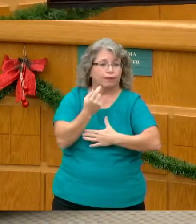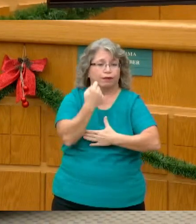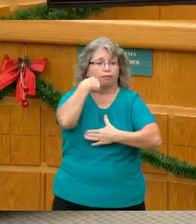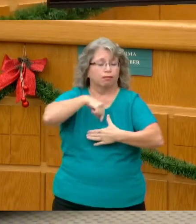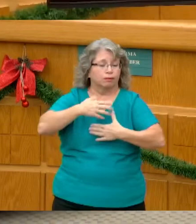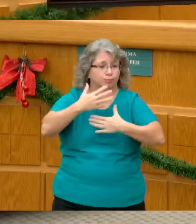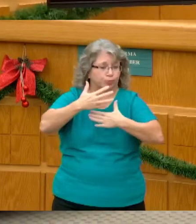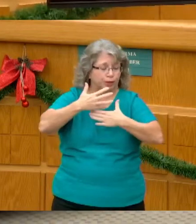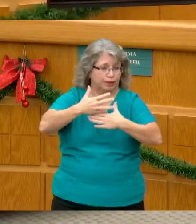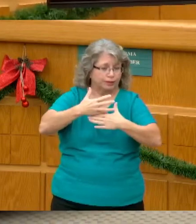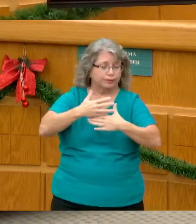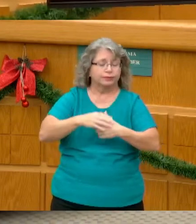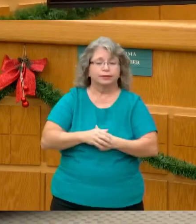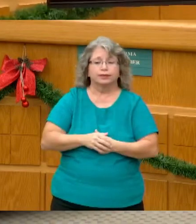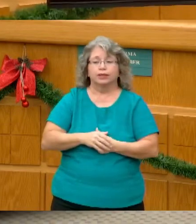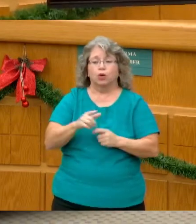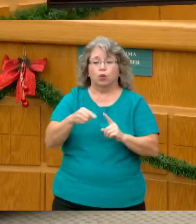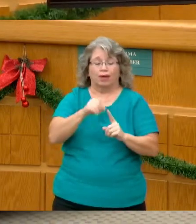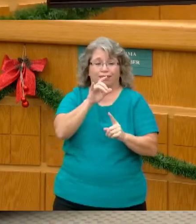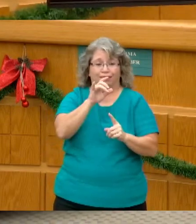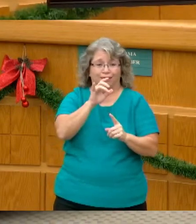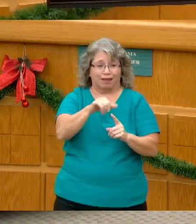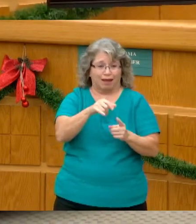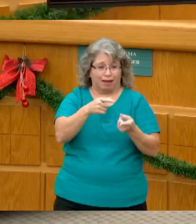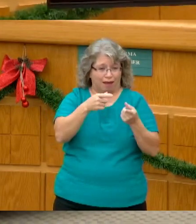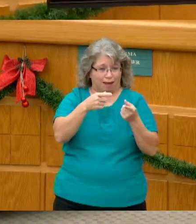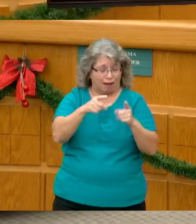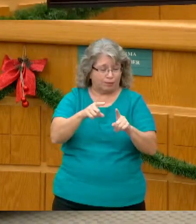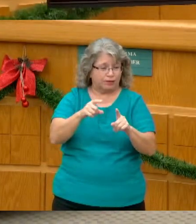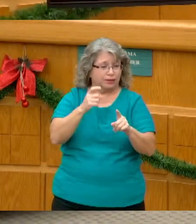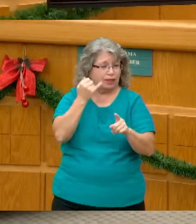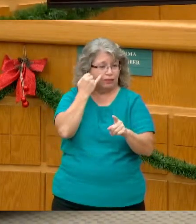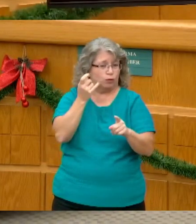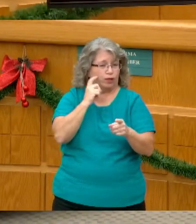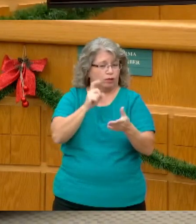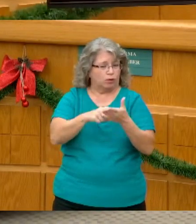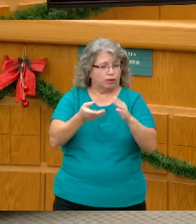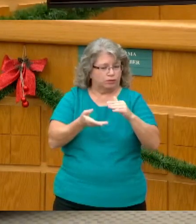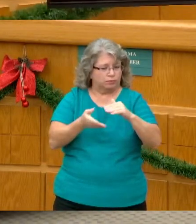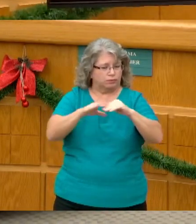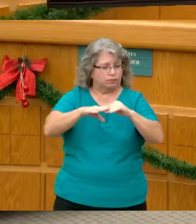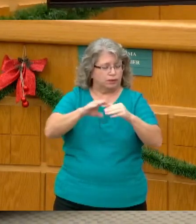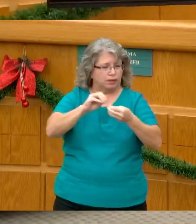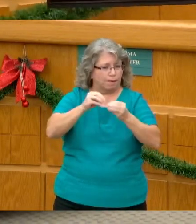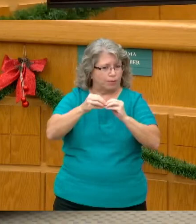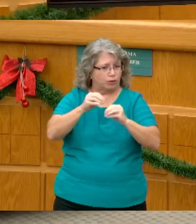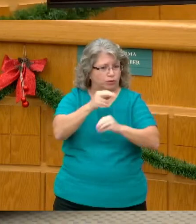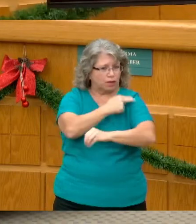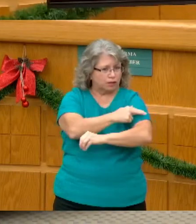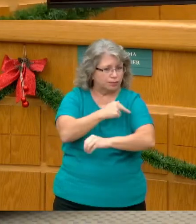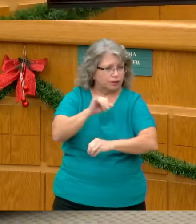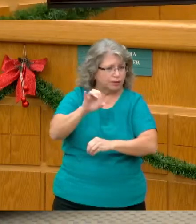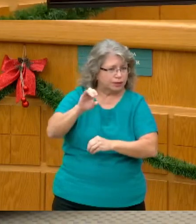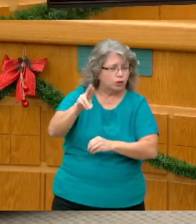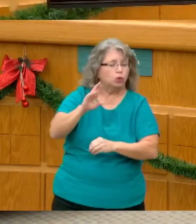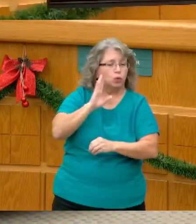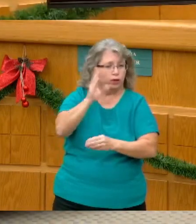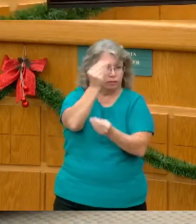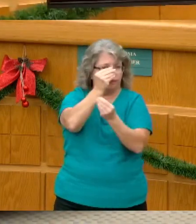soon as anything like that happens, any kind of trends, we will be first to know about it. Next slide.